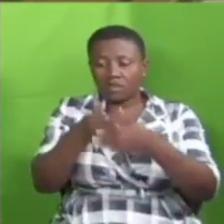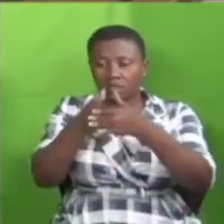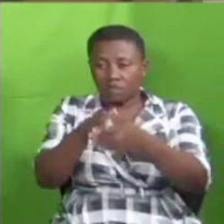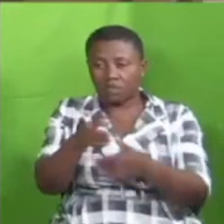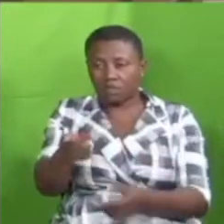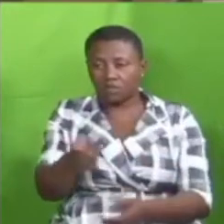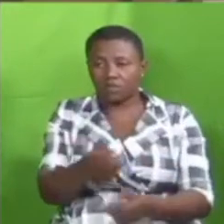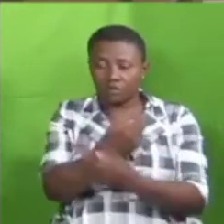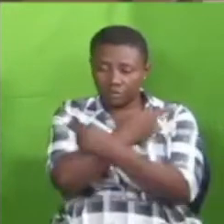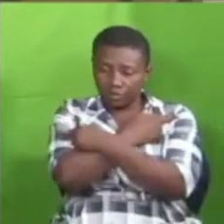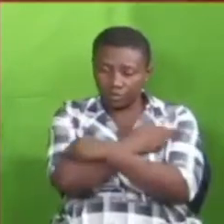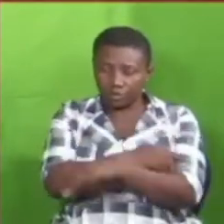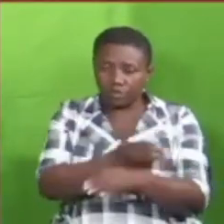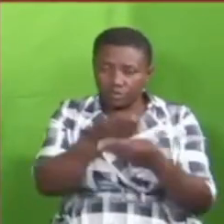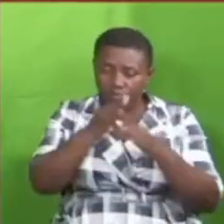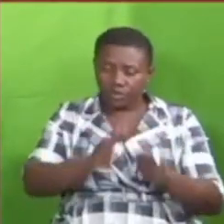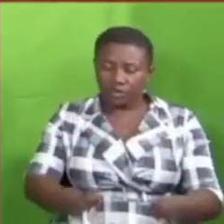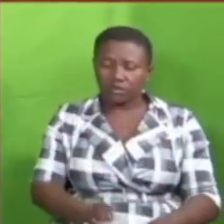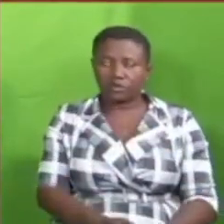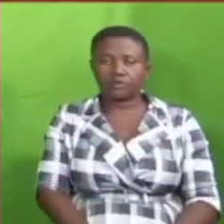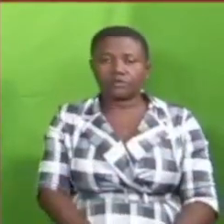in peace.